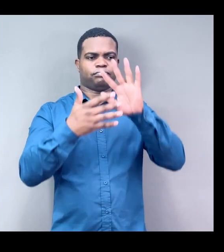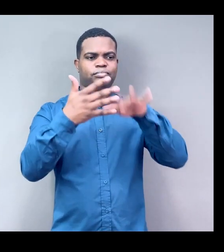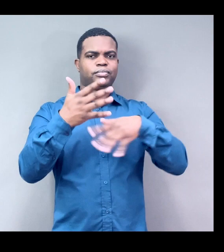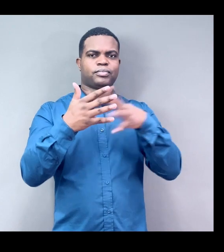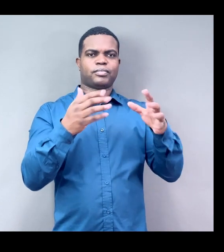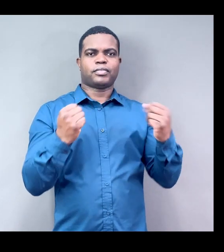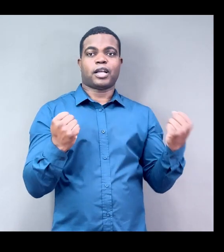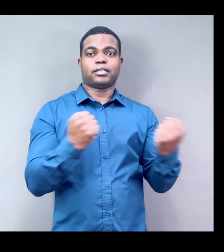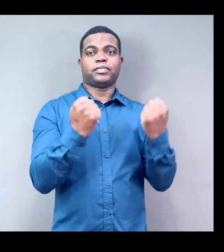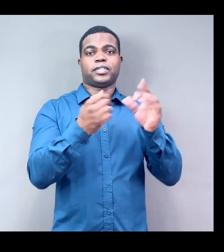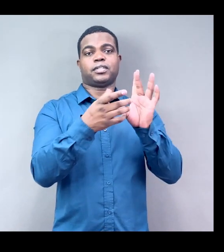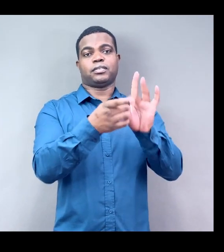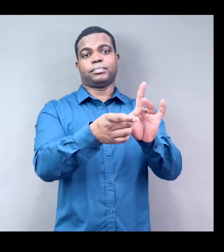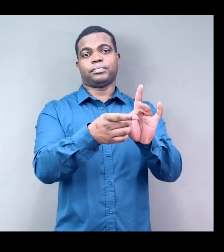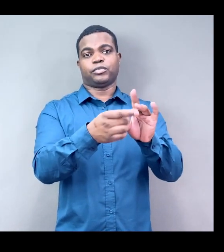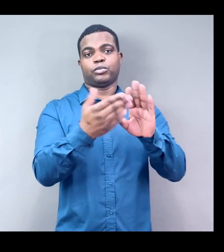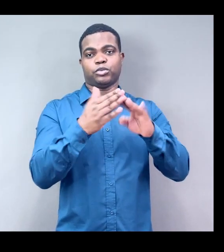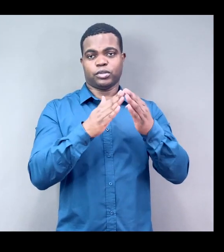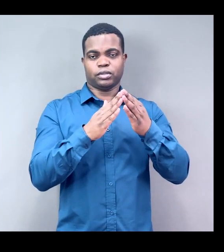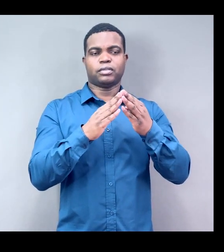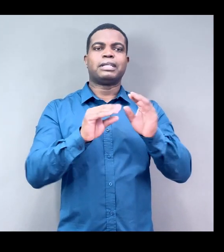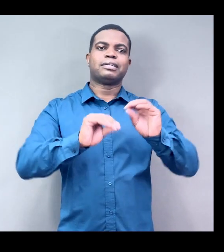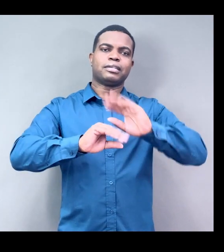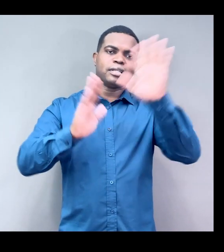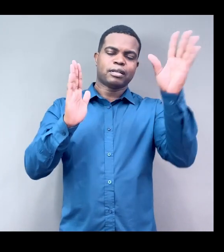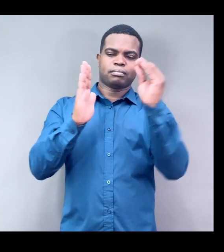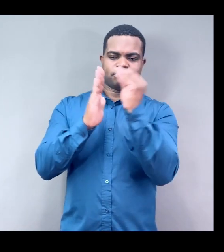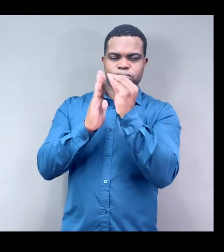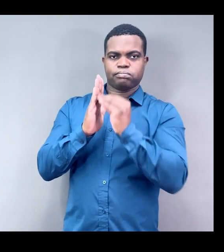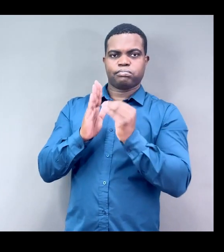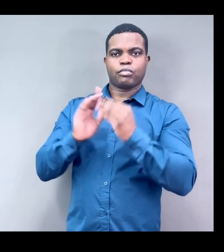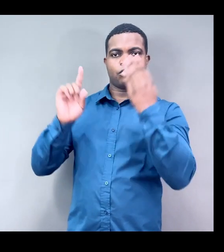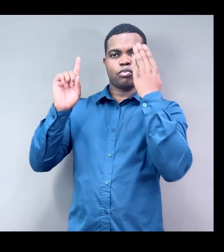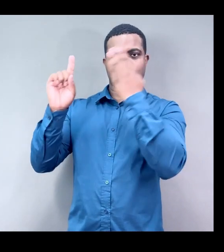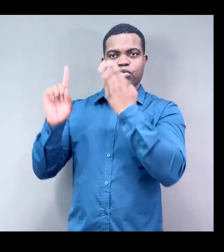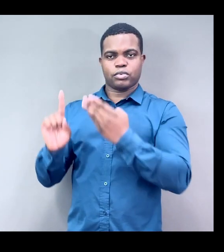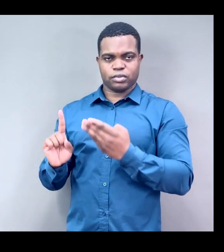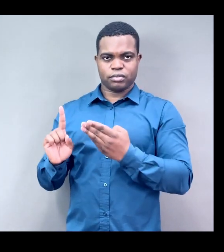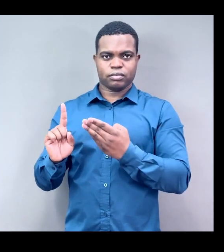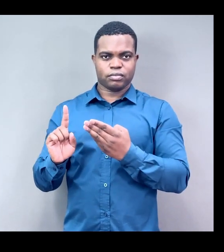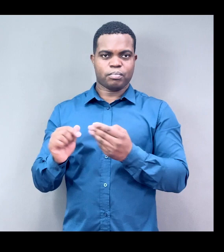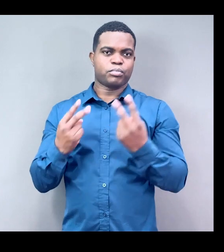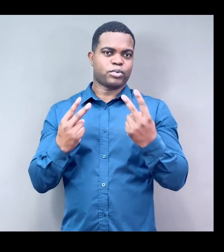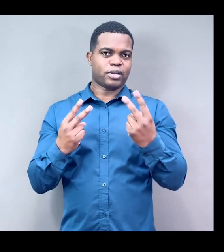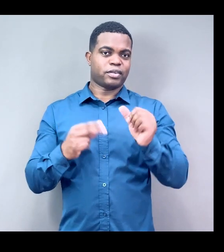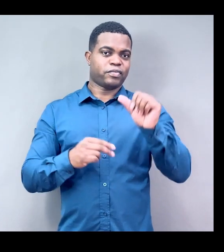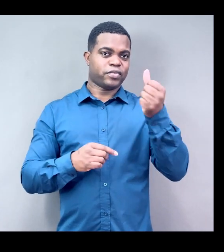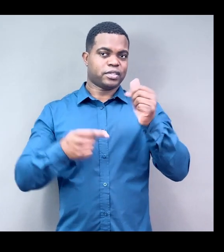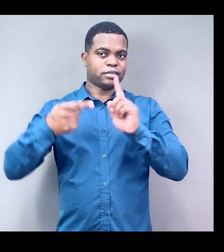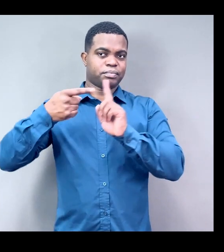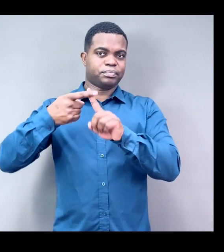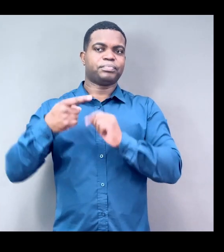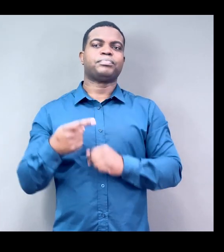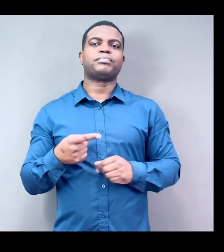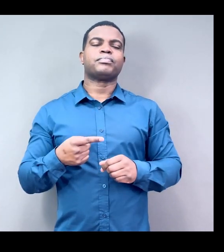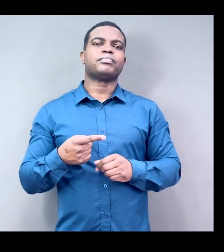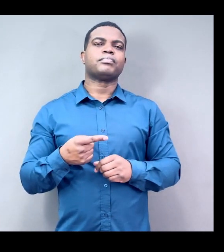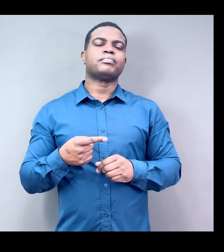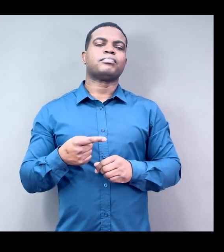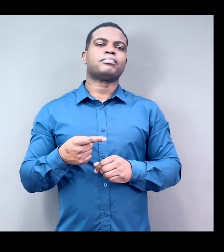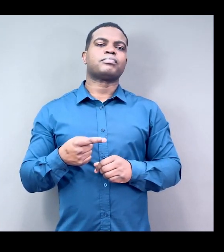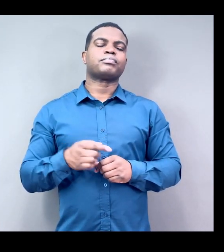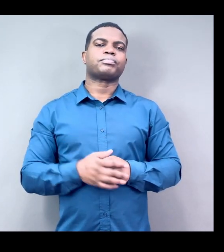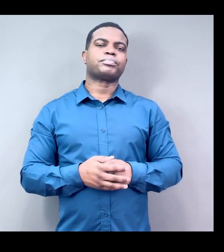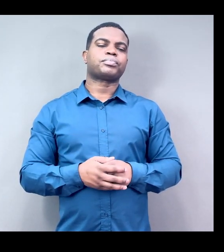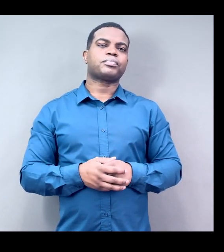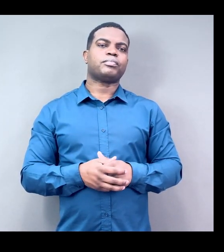engagement activities for your initiative, you need to set clear goals and objectives. That is the first step. It